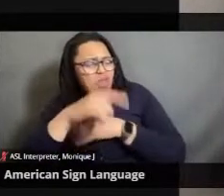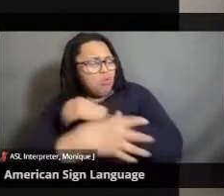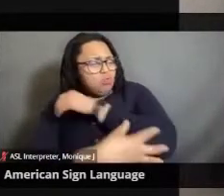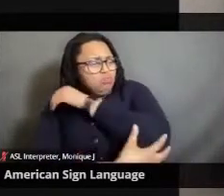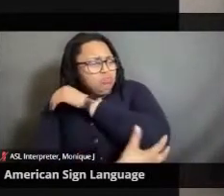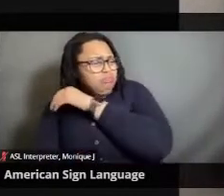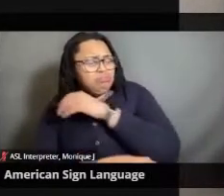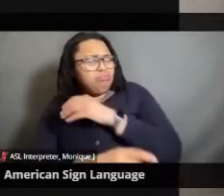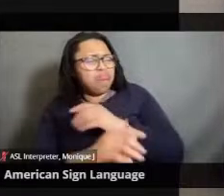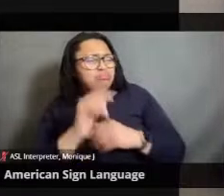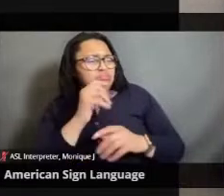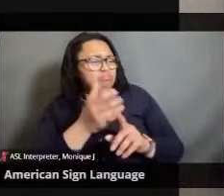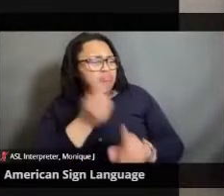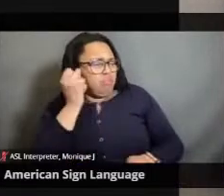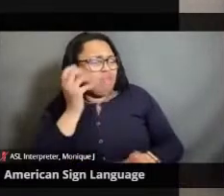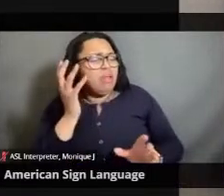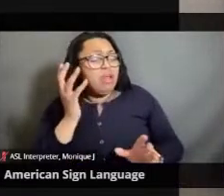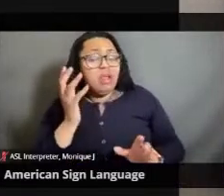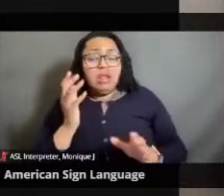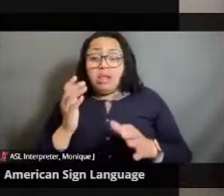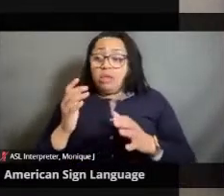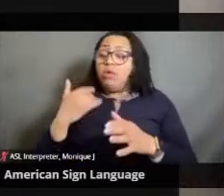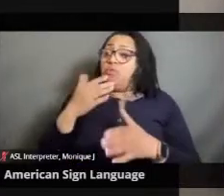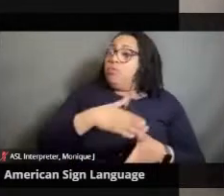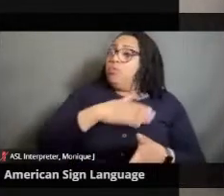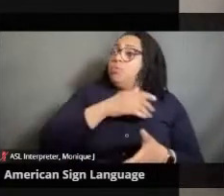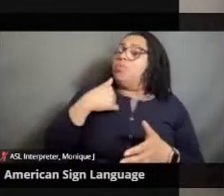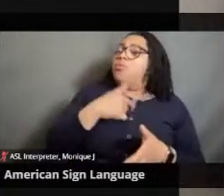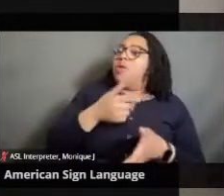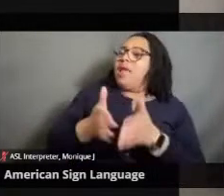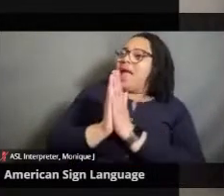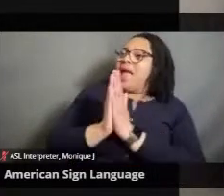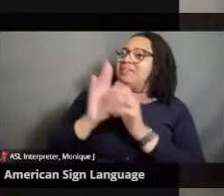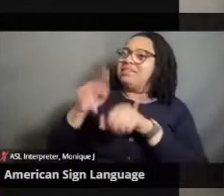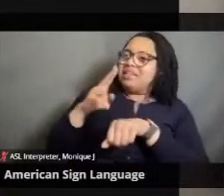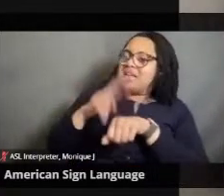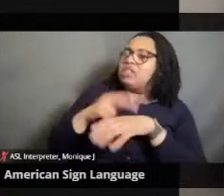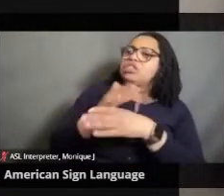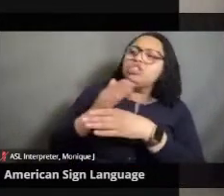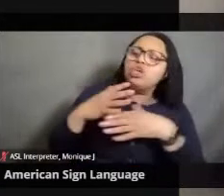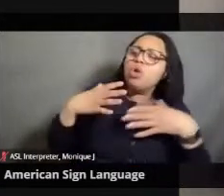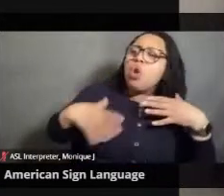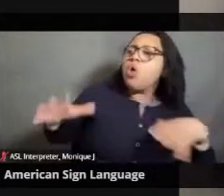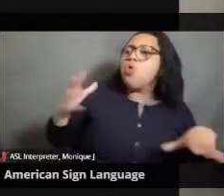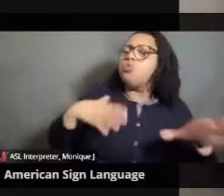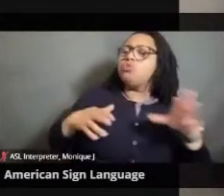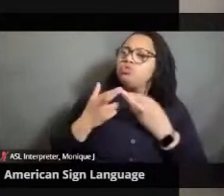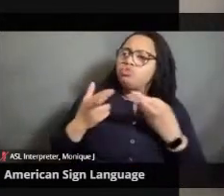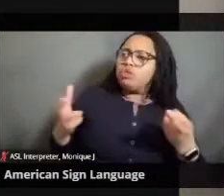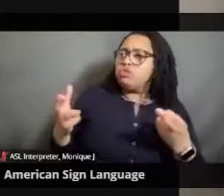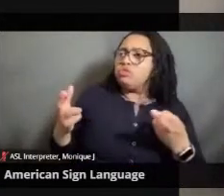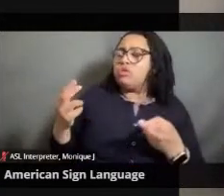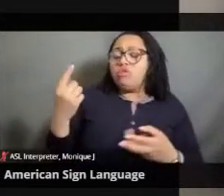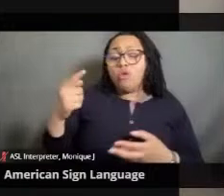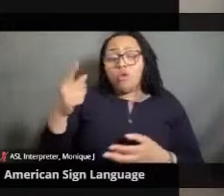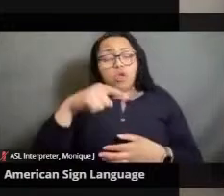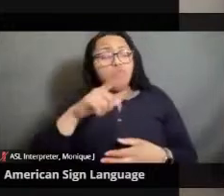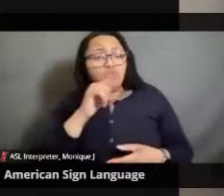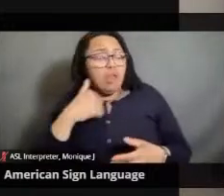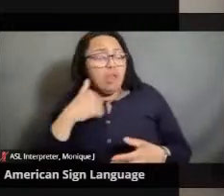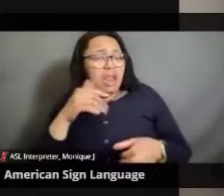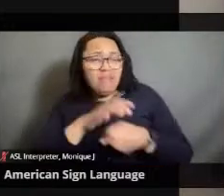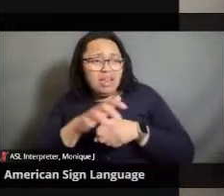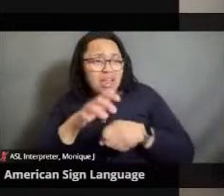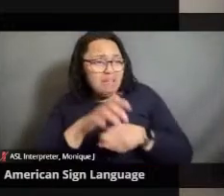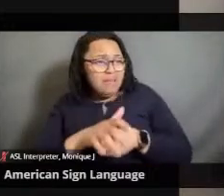to share our clothes and food and resources with anyone who lacks. We're not to extort money from anyone, to make